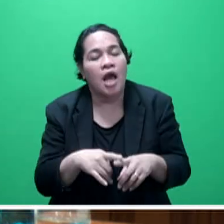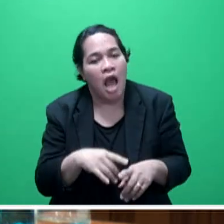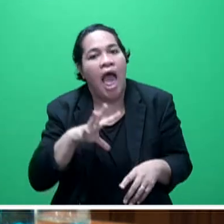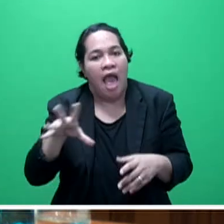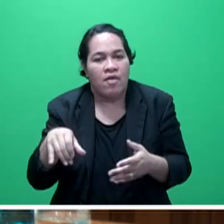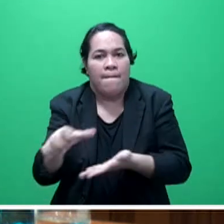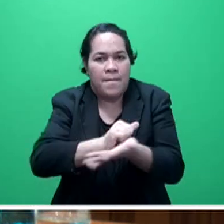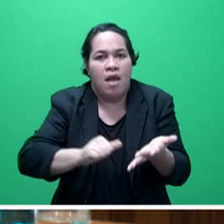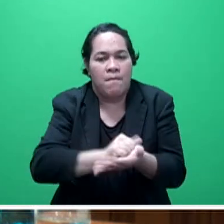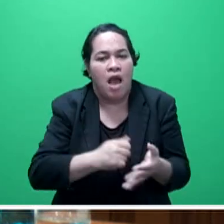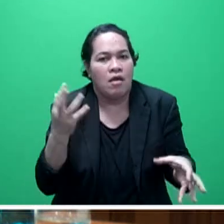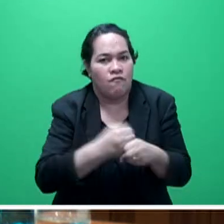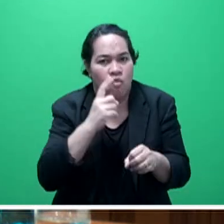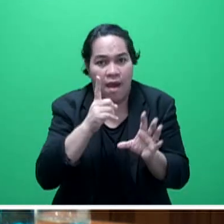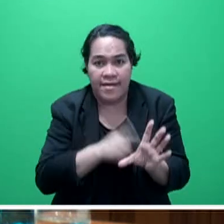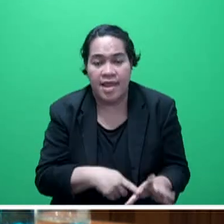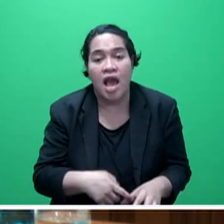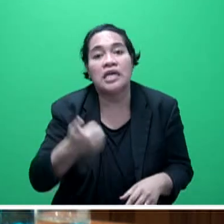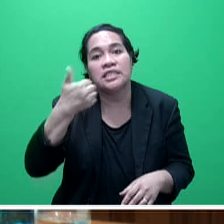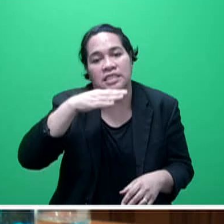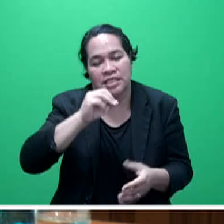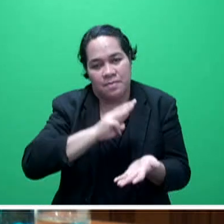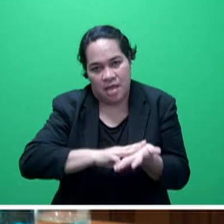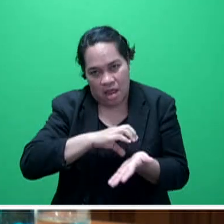year, and around